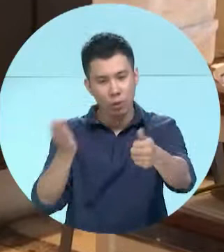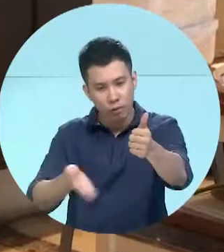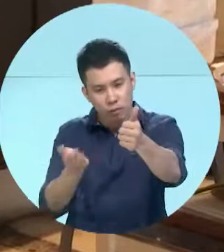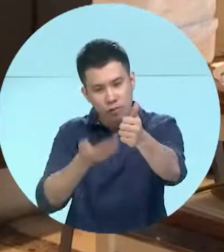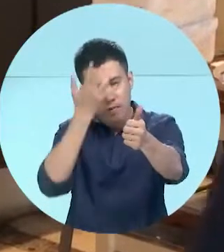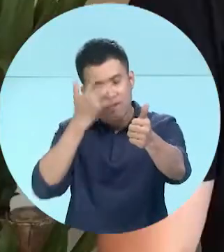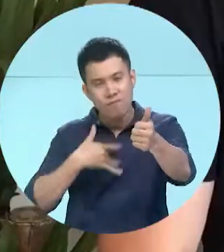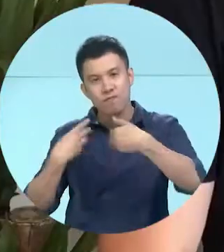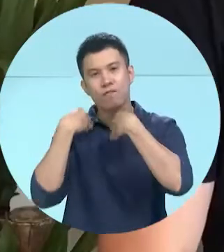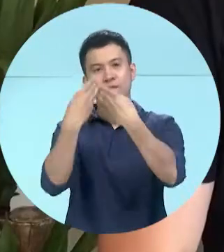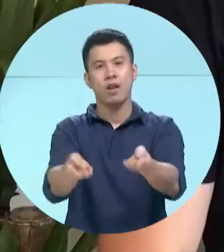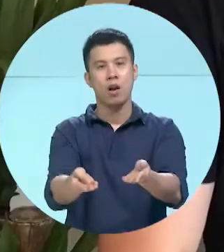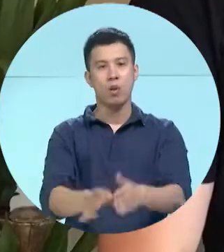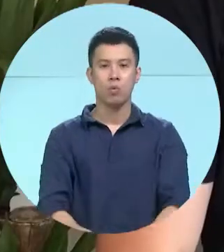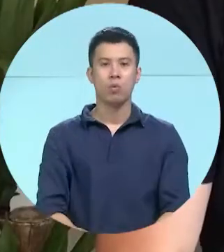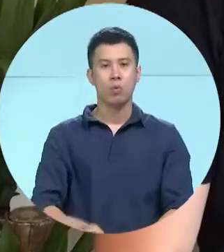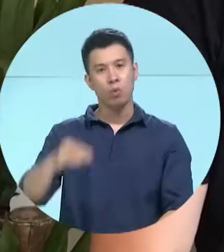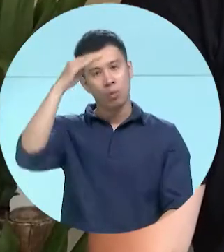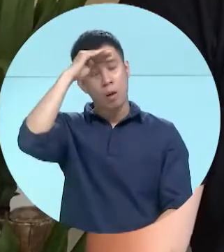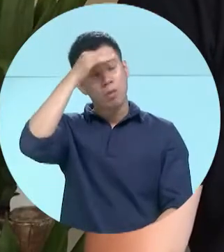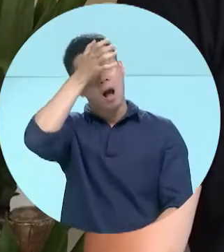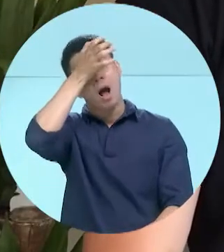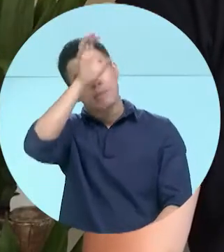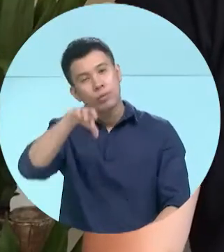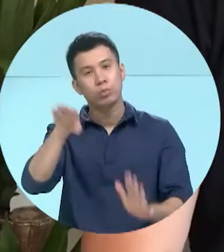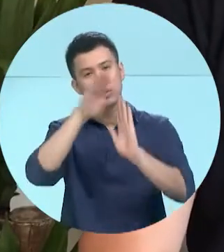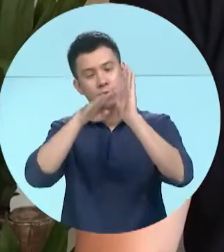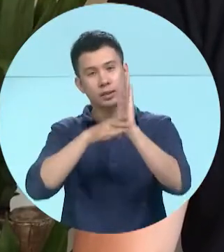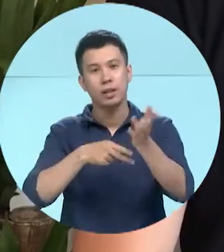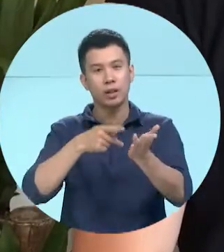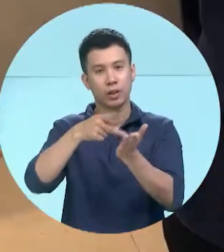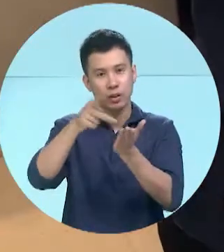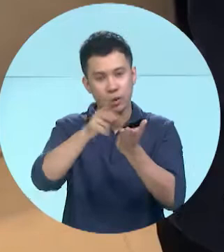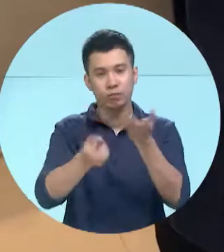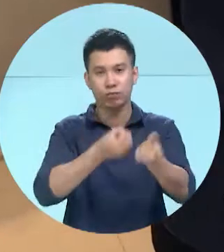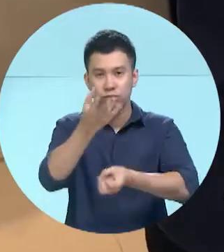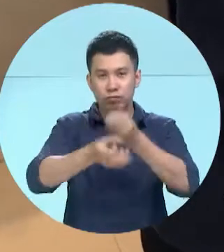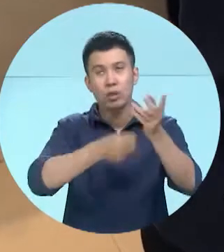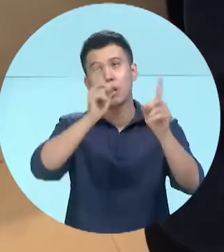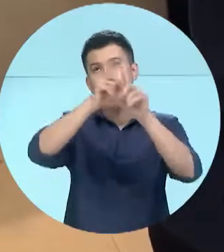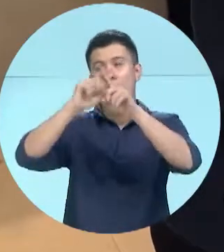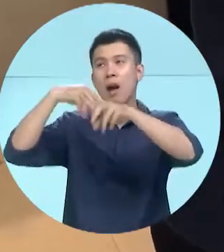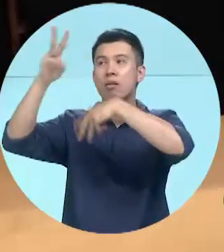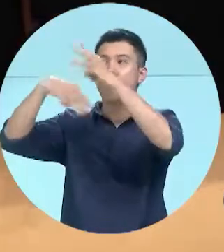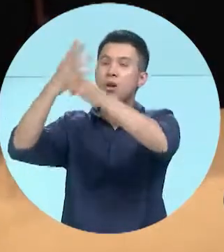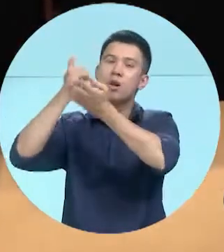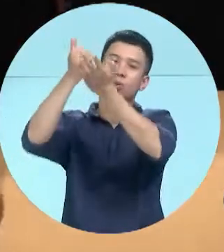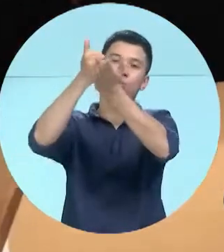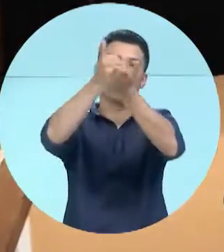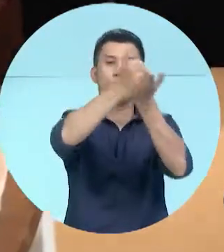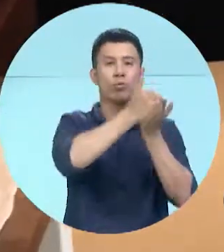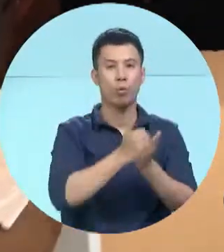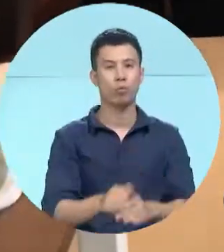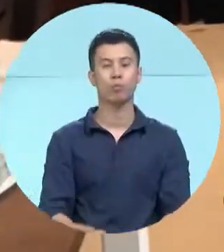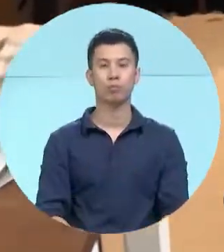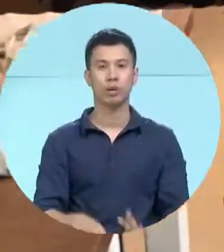and inspire them, and how we can use those to do good around the world. We do have a dream and vision that